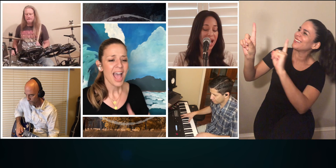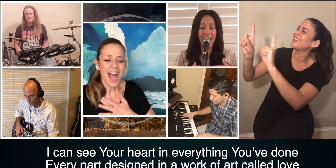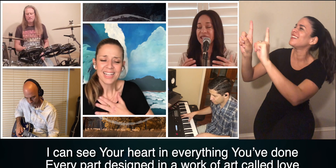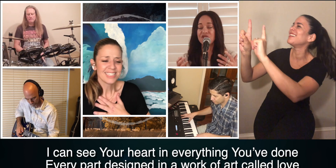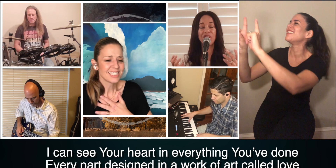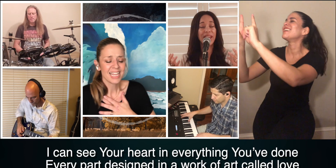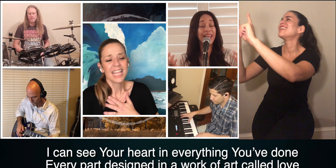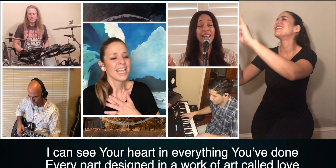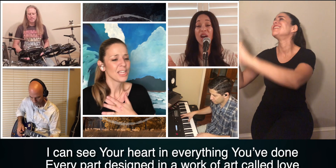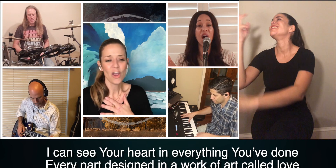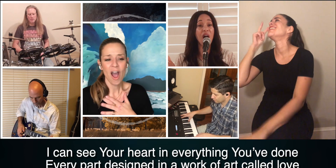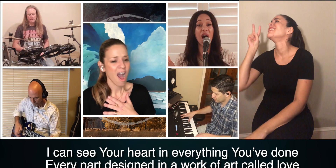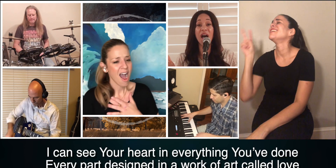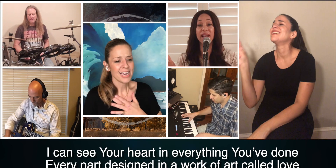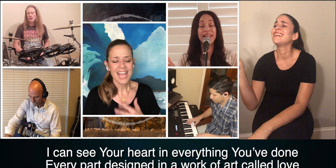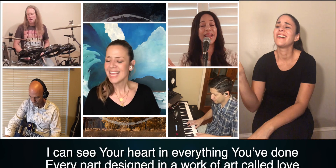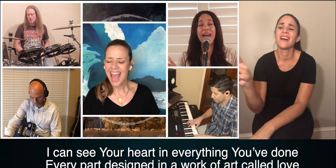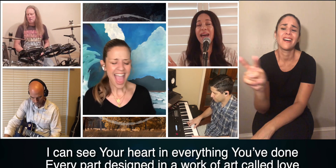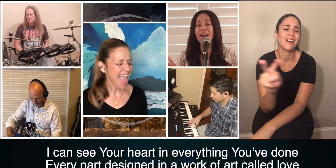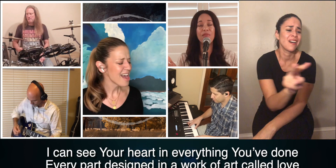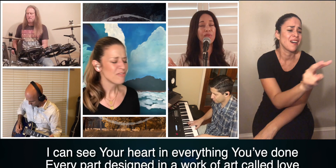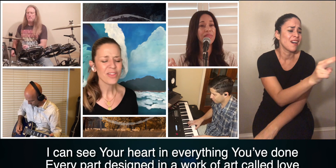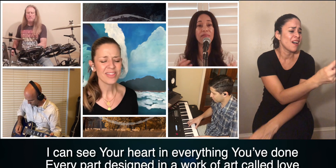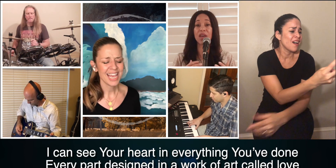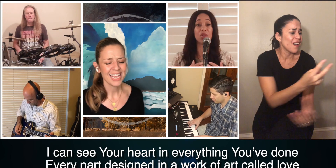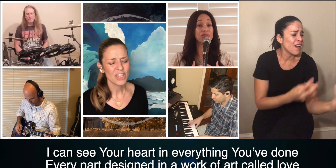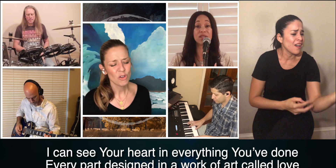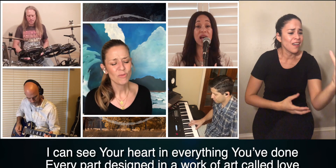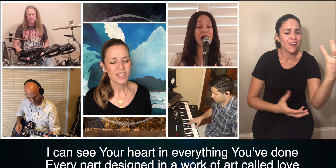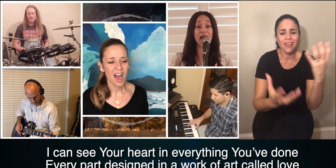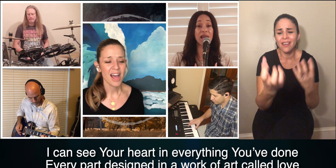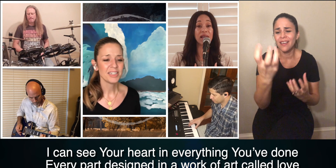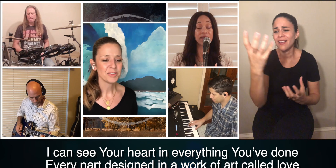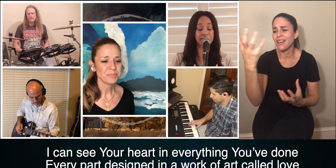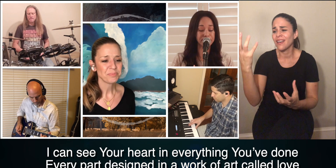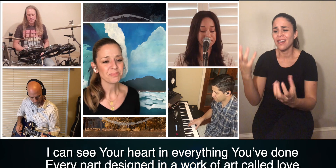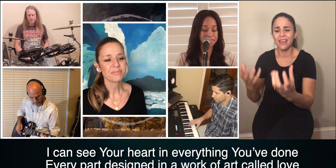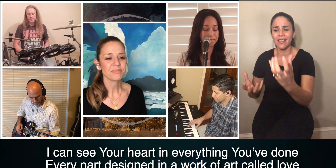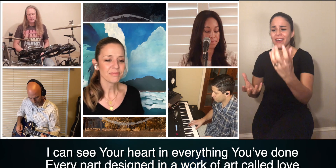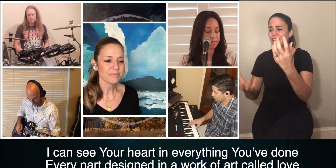see your heart in everything you've done.